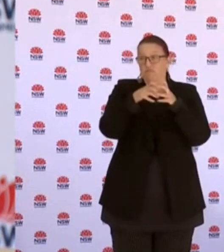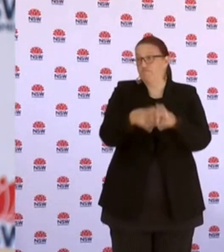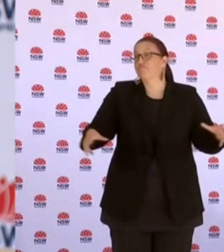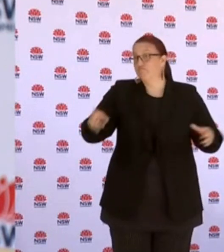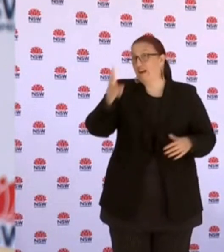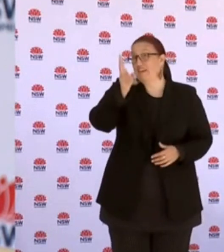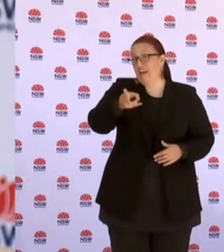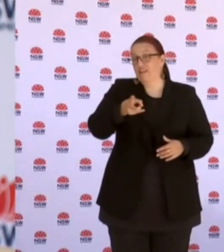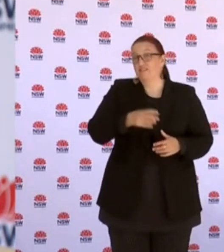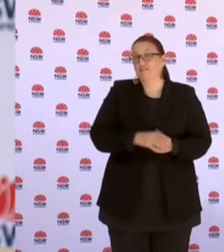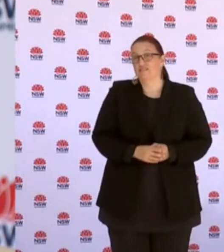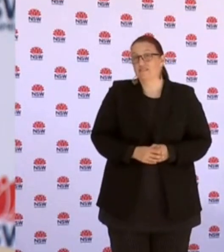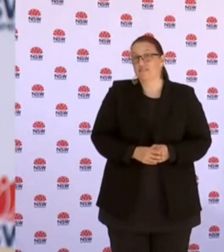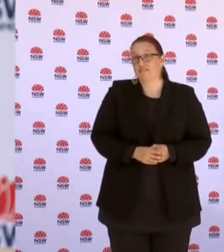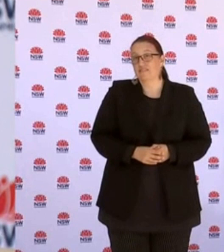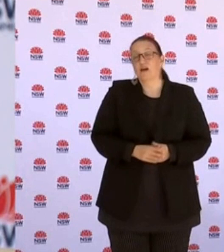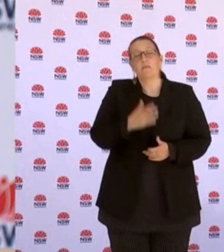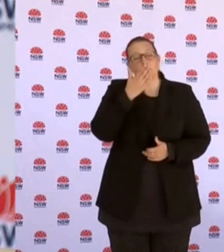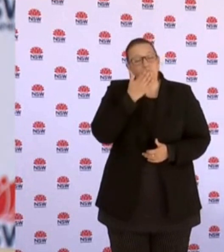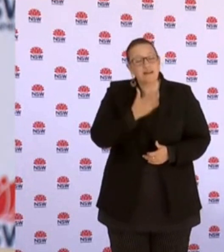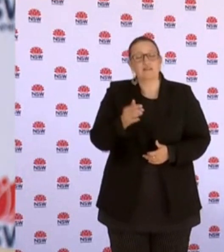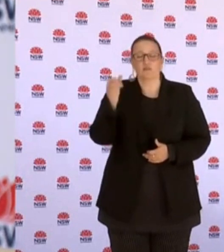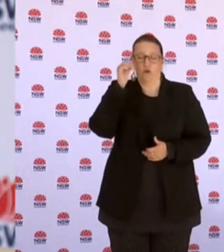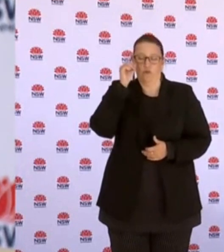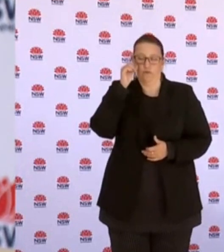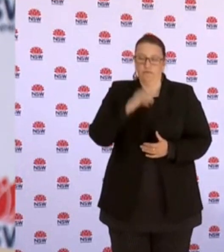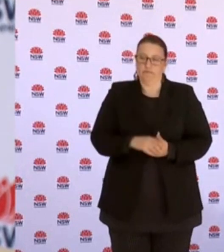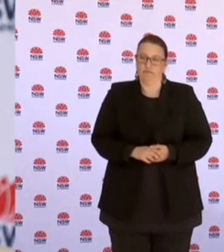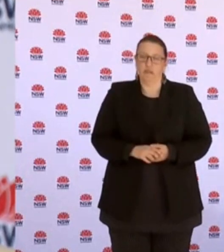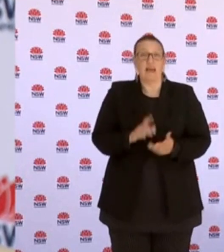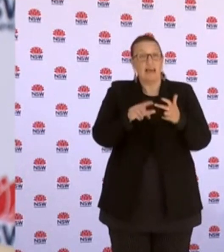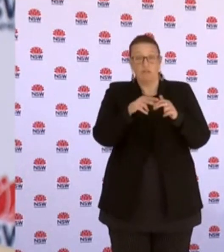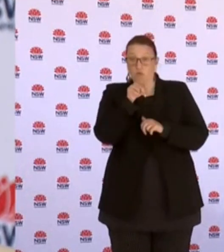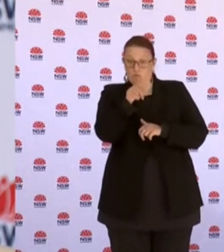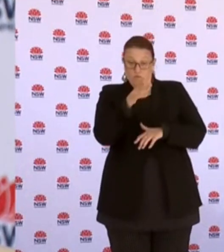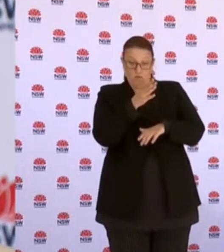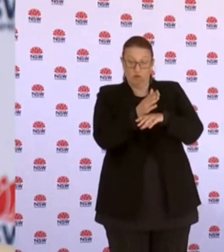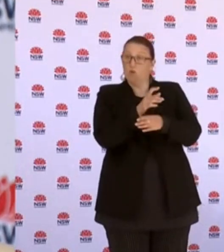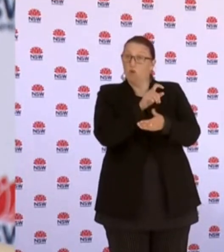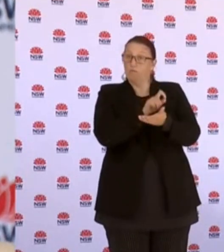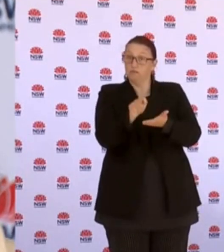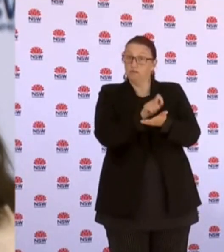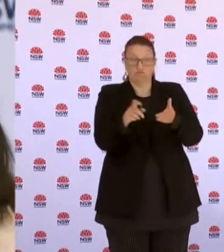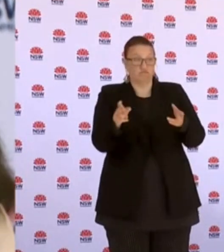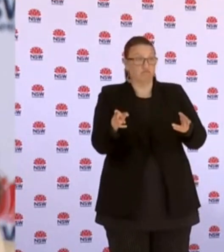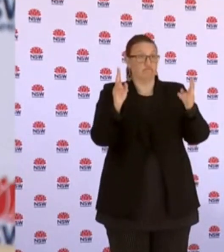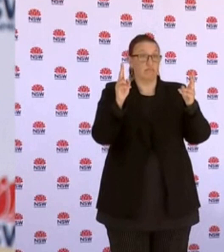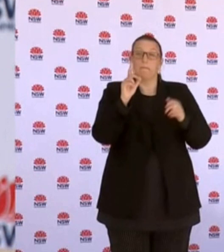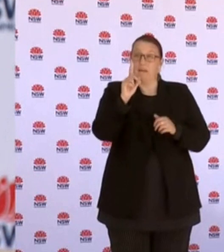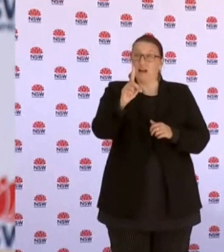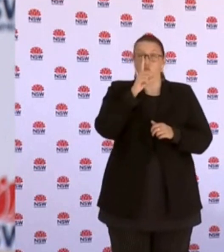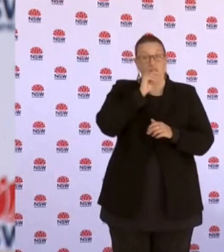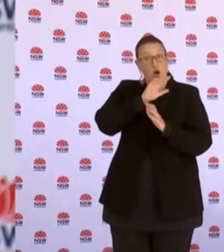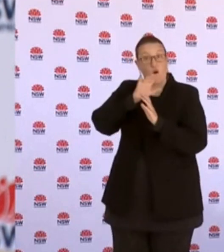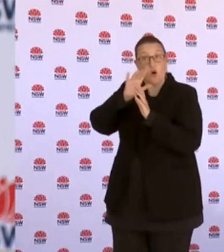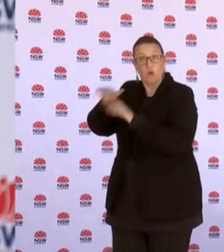please know that people understand if you're an office worker or you normally can do that work from home,